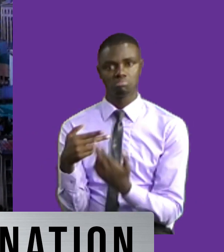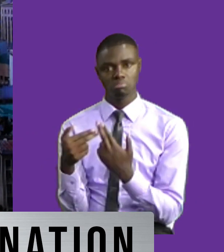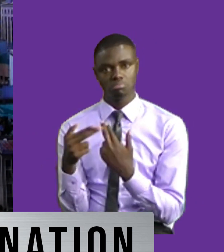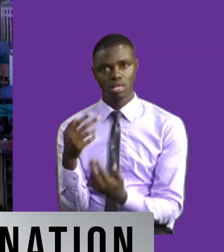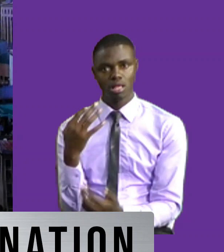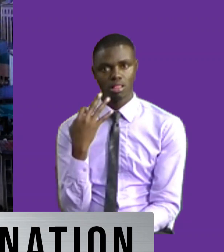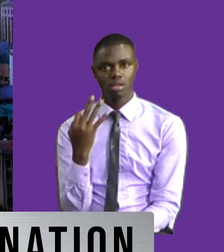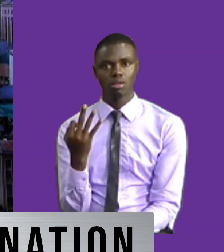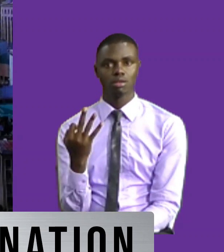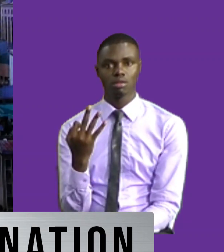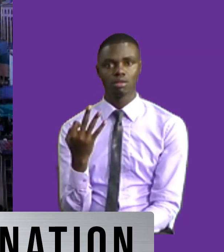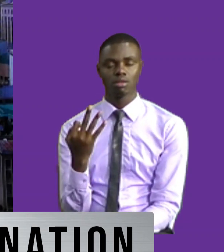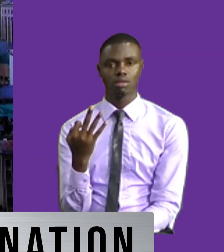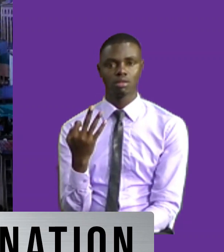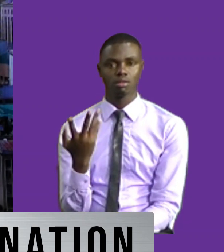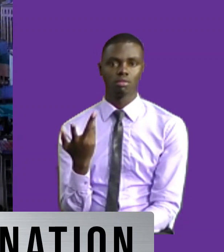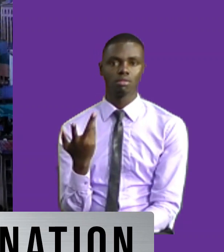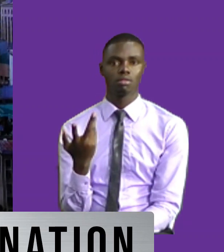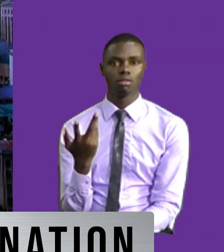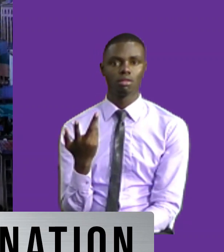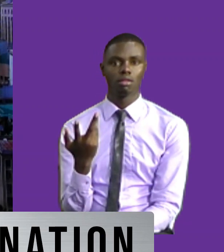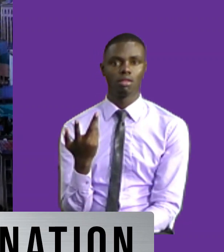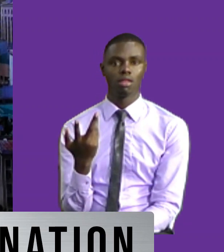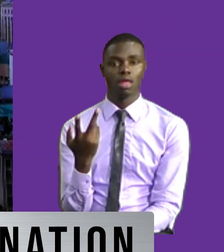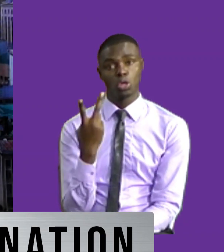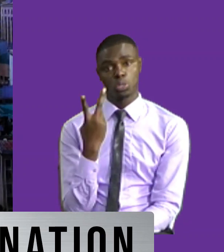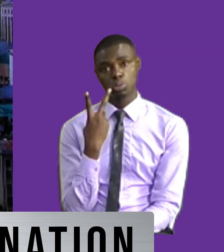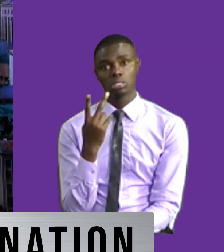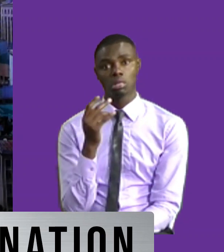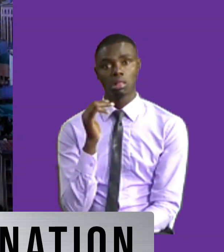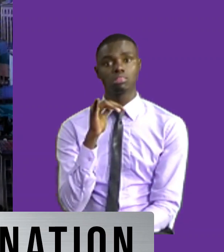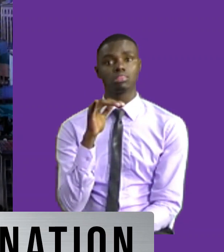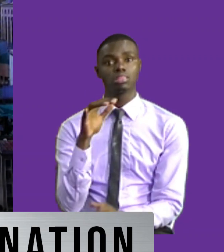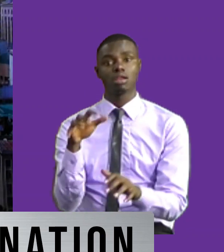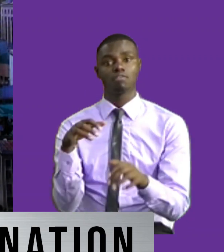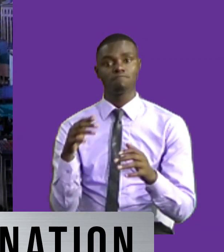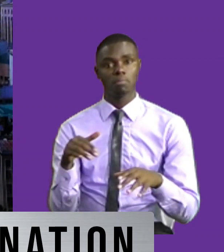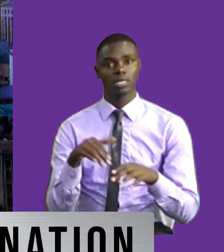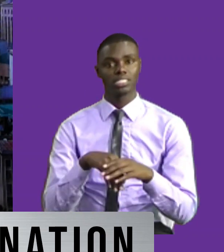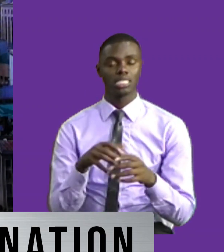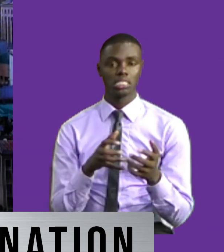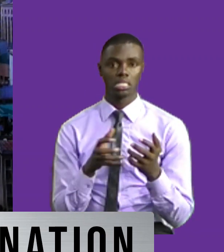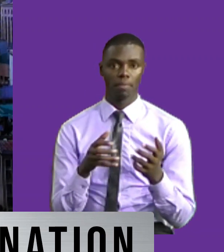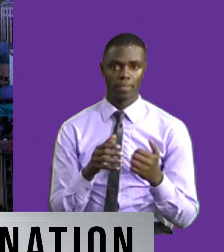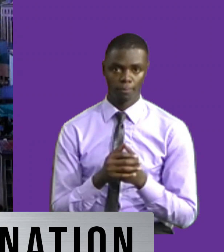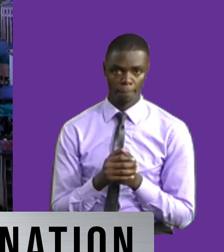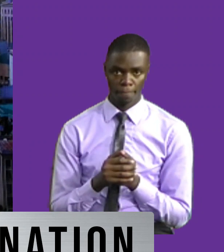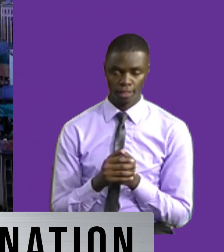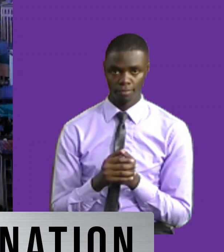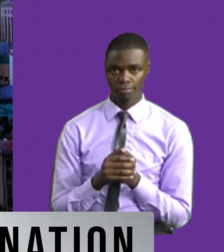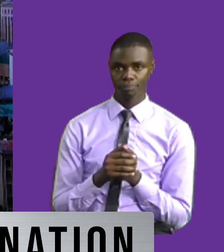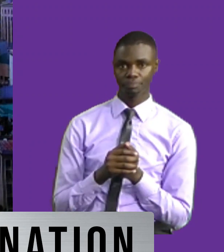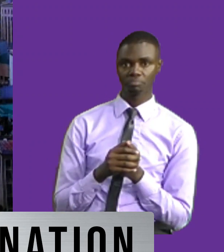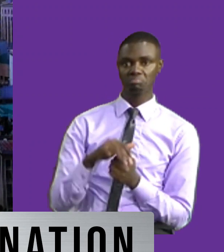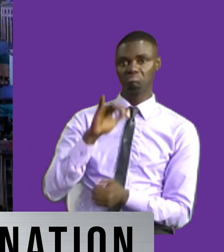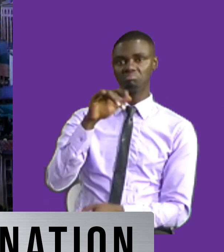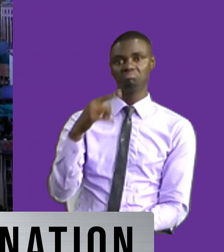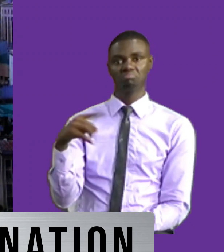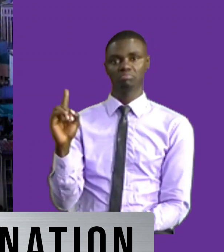per baler. Right. Don't you see that farmer is in business? That's right. That's right.